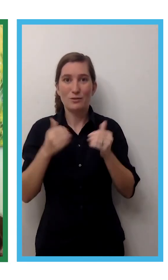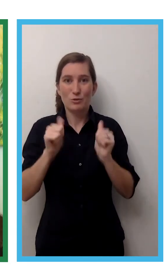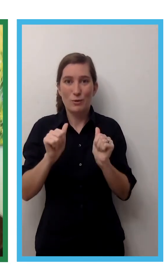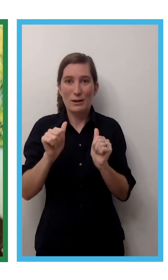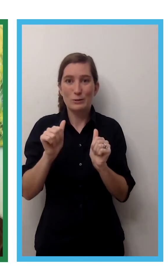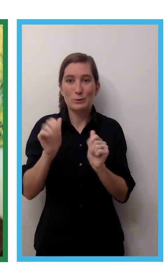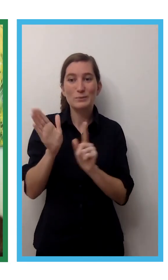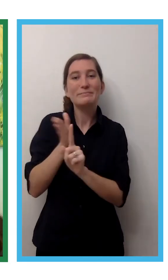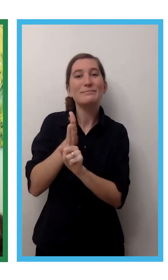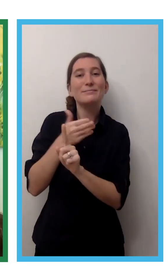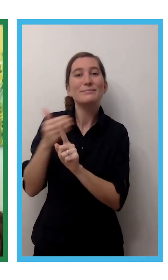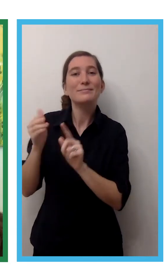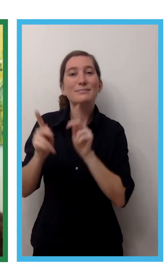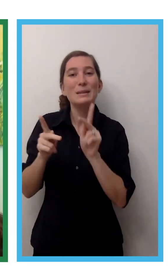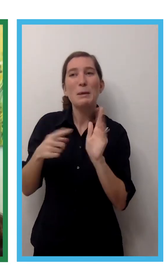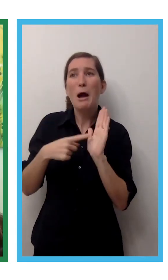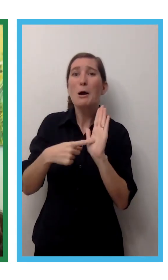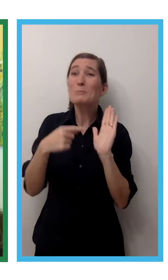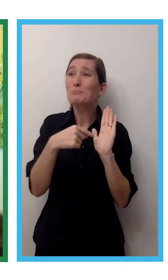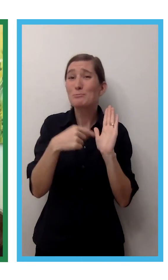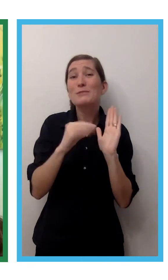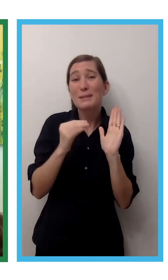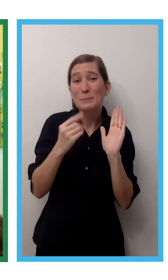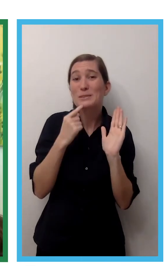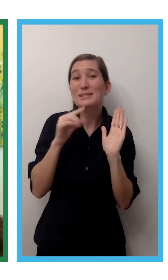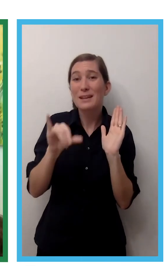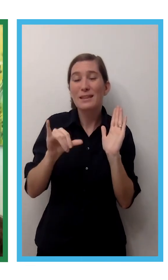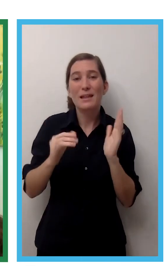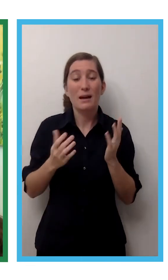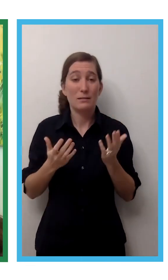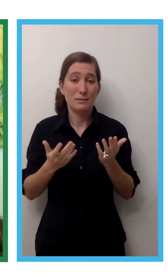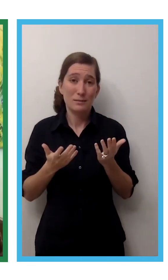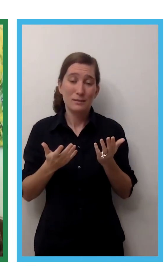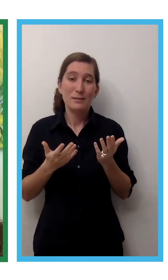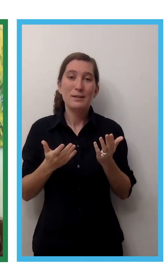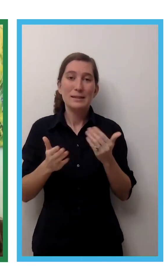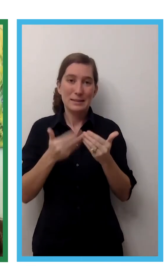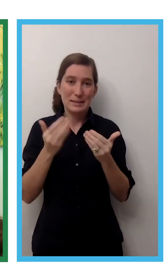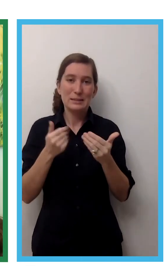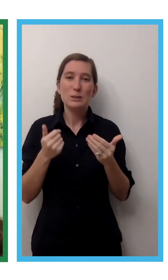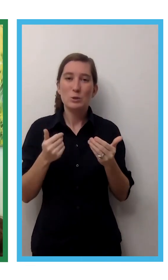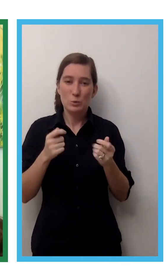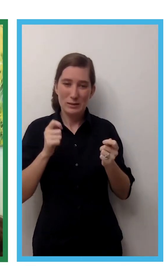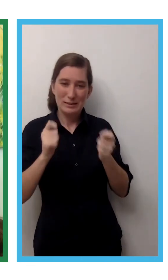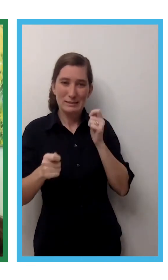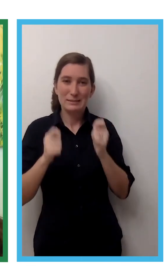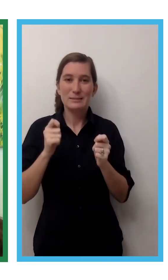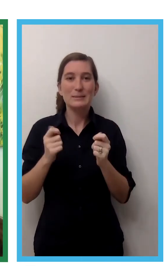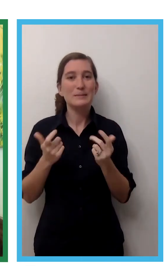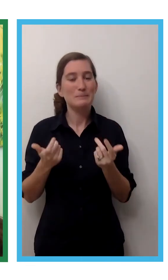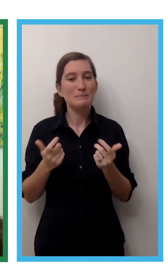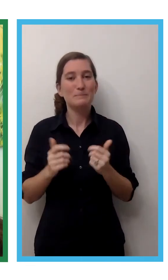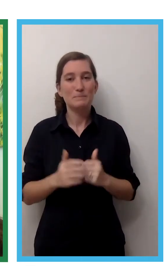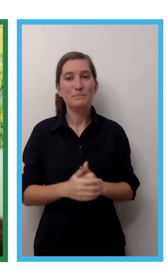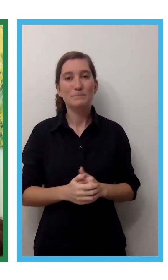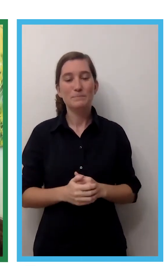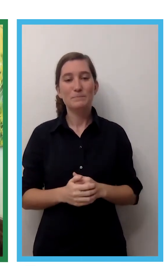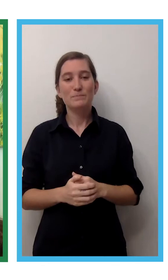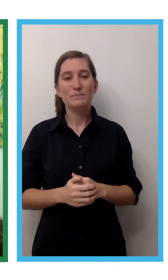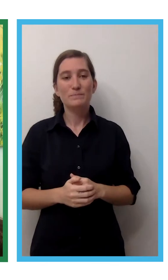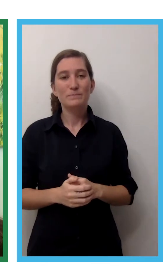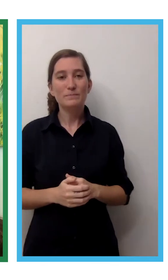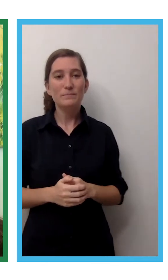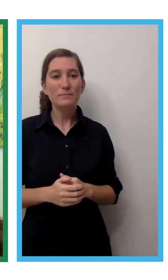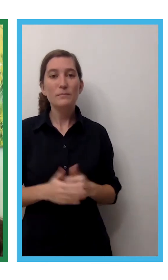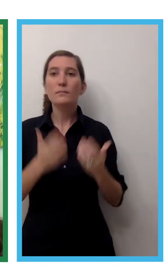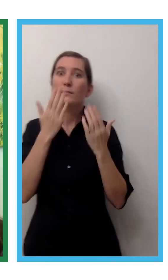if you're crafty, we do see that all the time. Well, thank you for that clarification. That's some pretty important points as it relates to research. I'd love